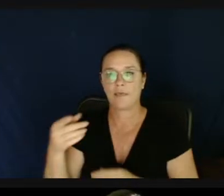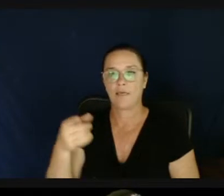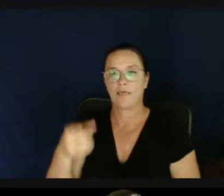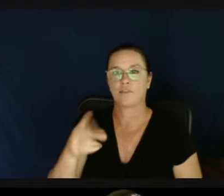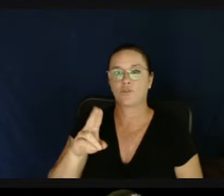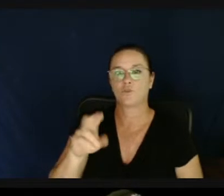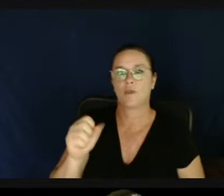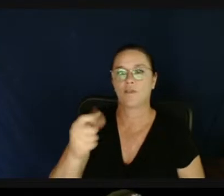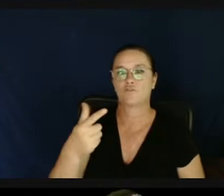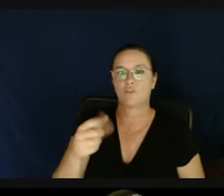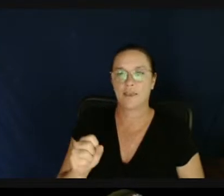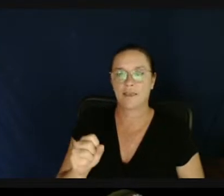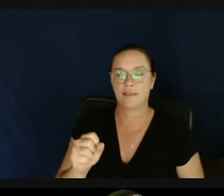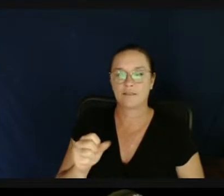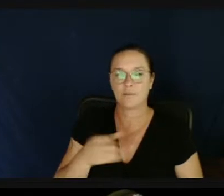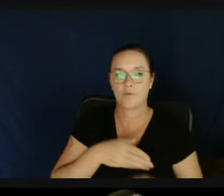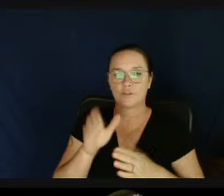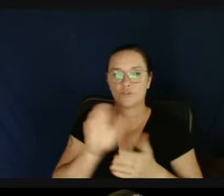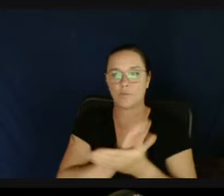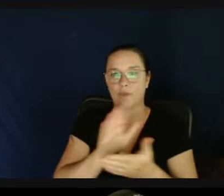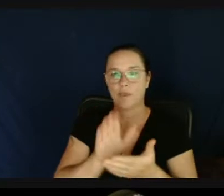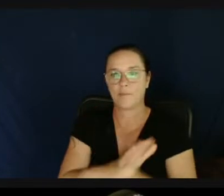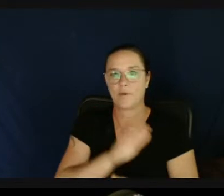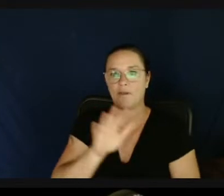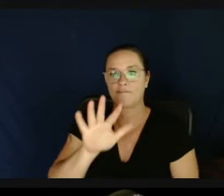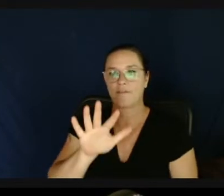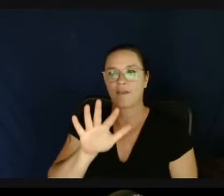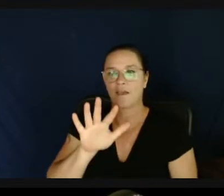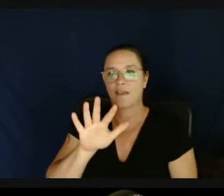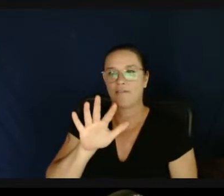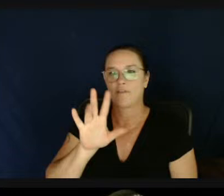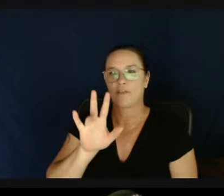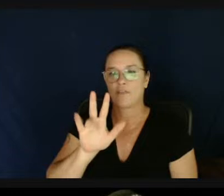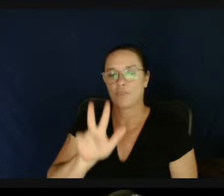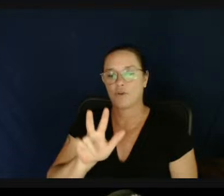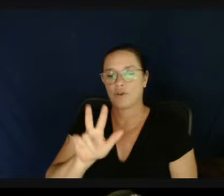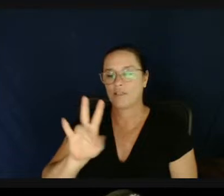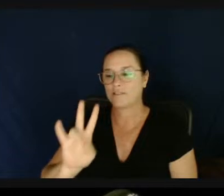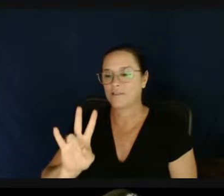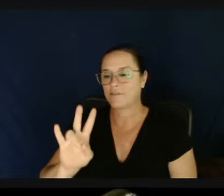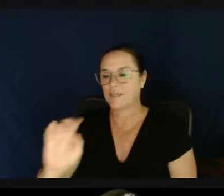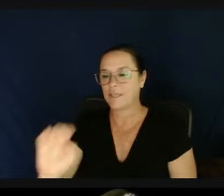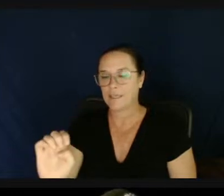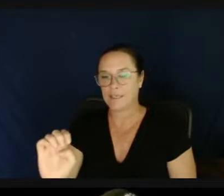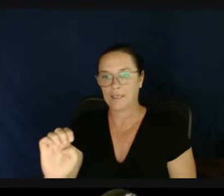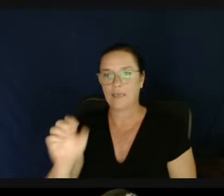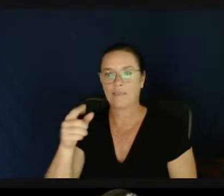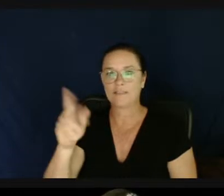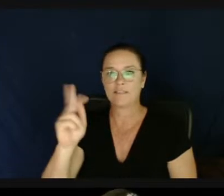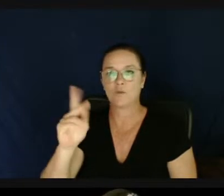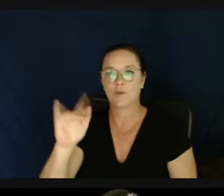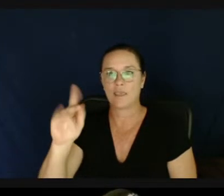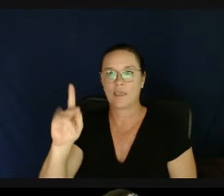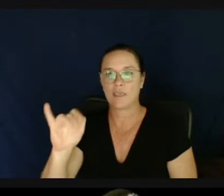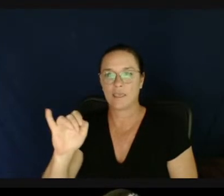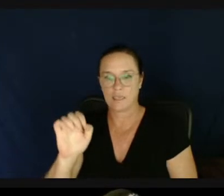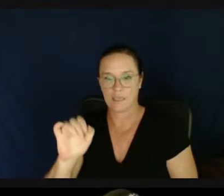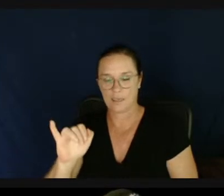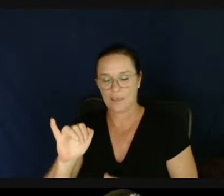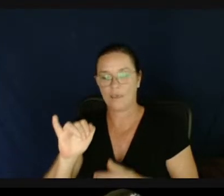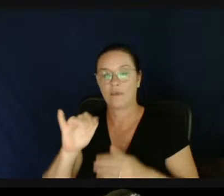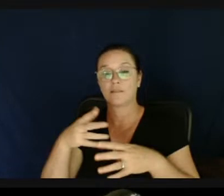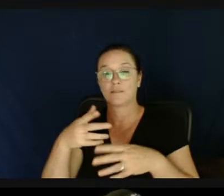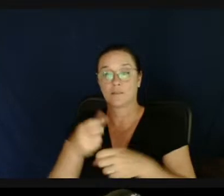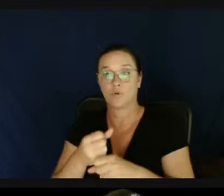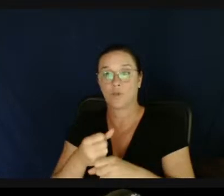USGS professional paper 537E. This is the Kilauea Iki paper summary, right? So here's where we can get the